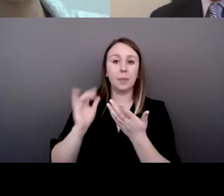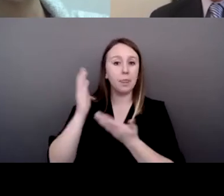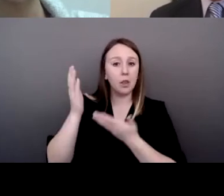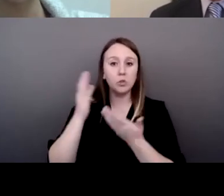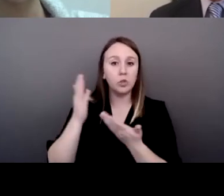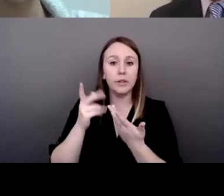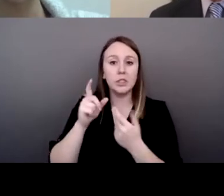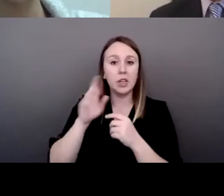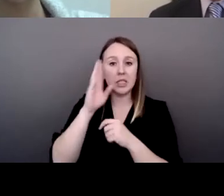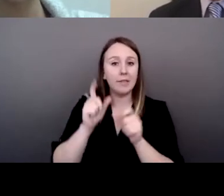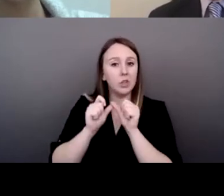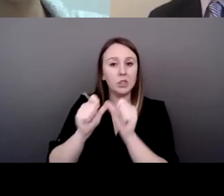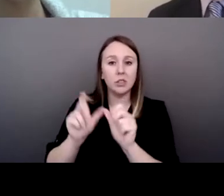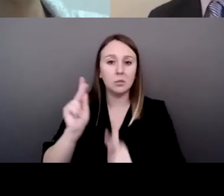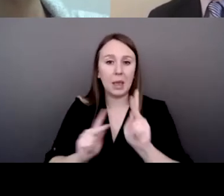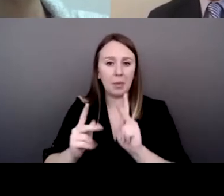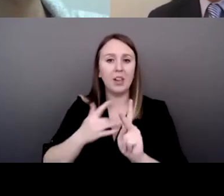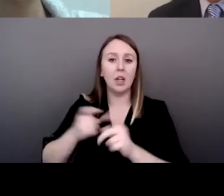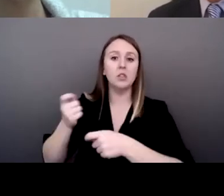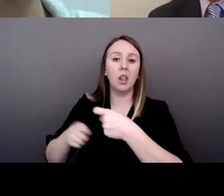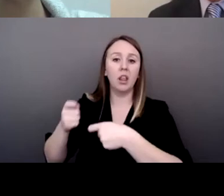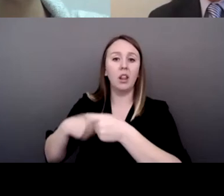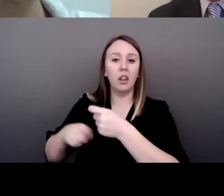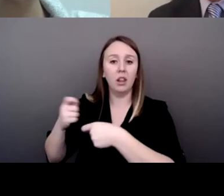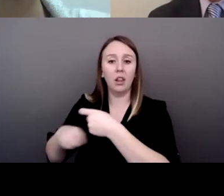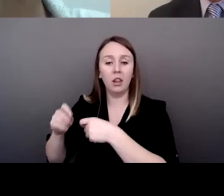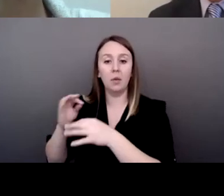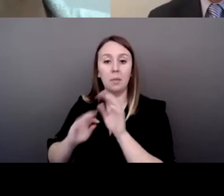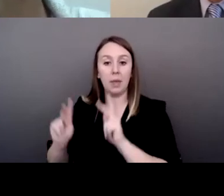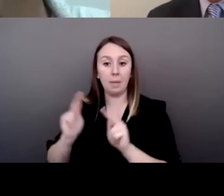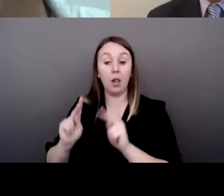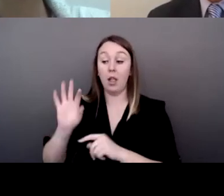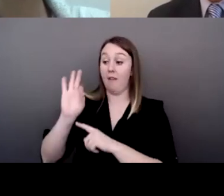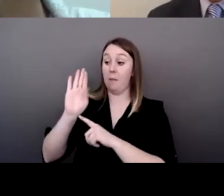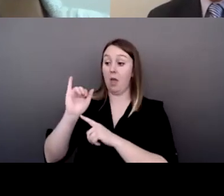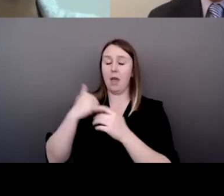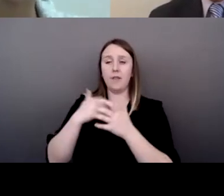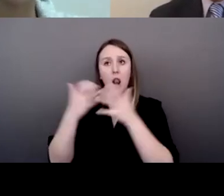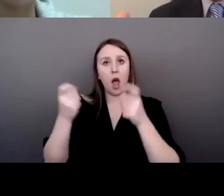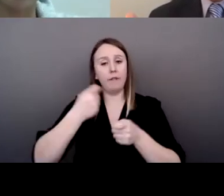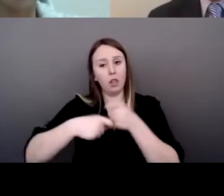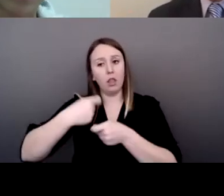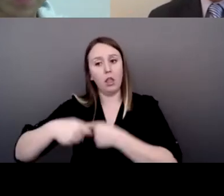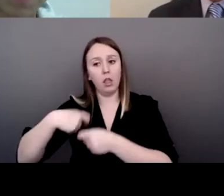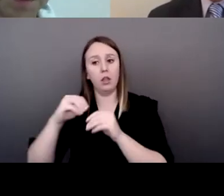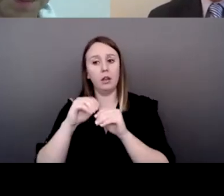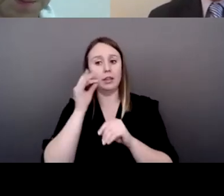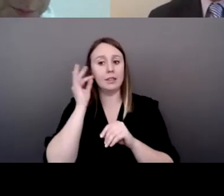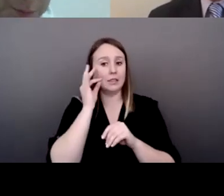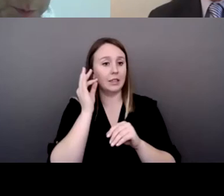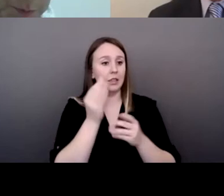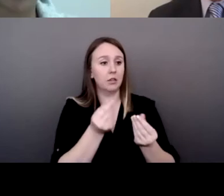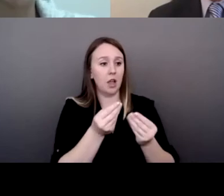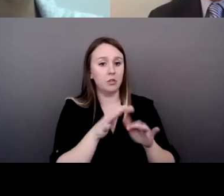organizations. The FBI has tremendous turnover in Indian country. And again, I think, you know, I